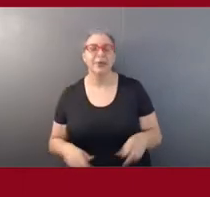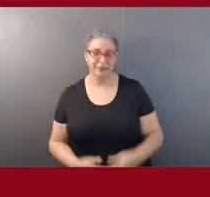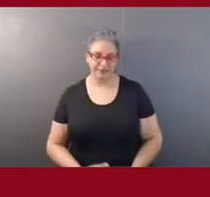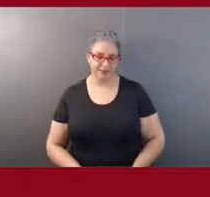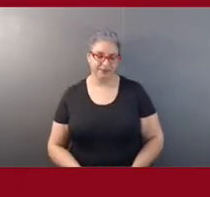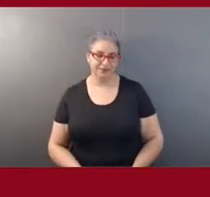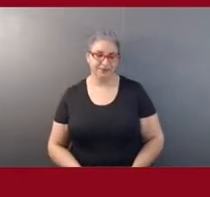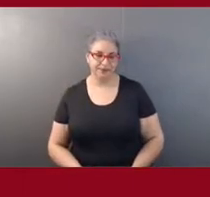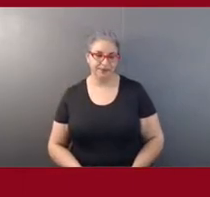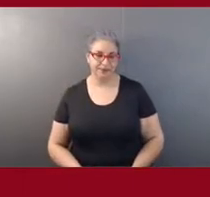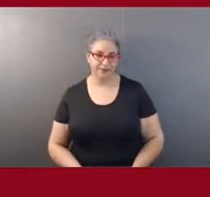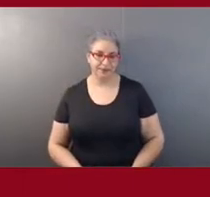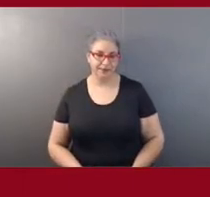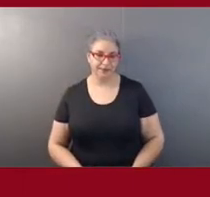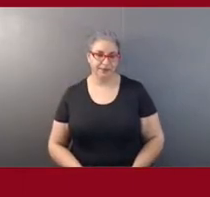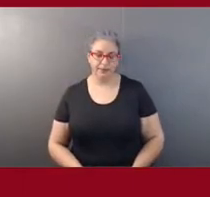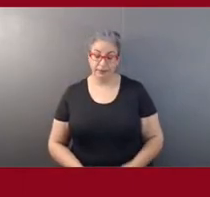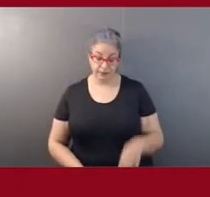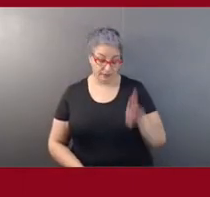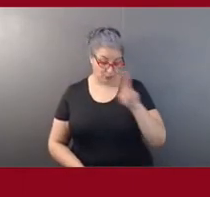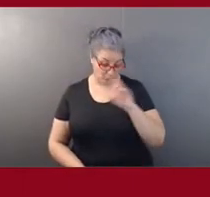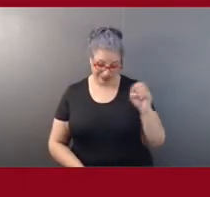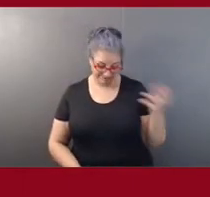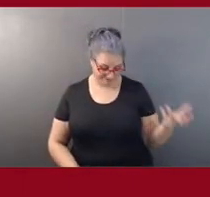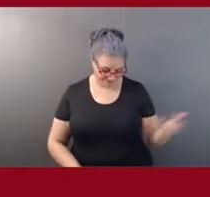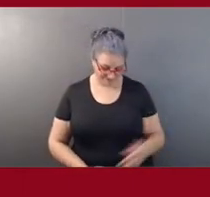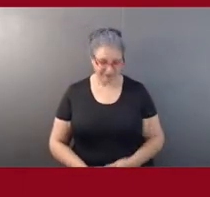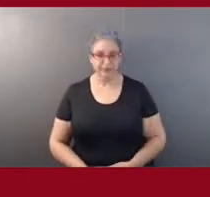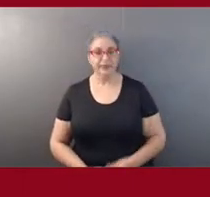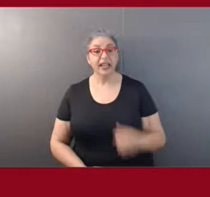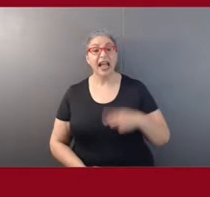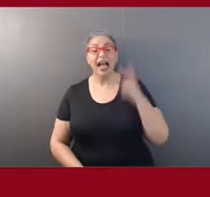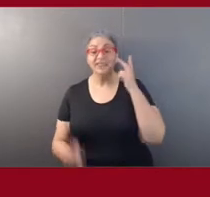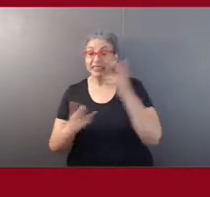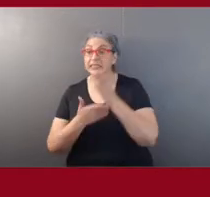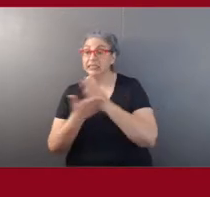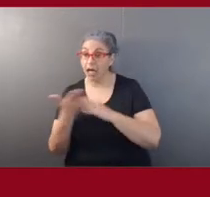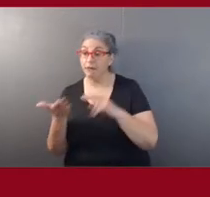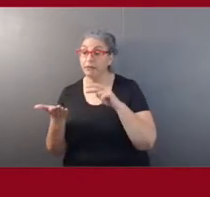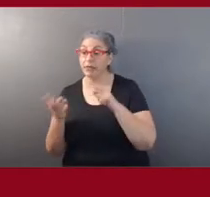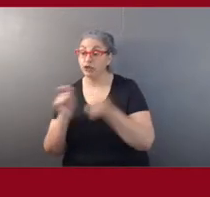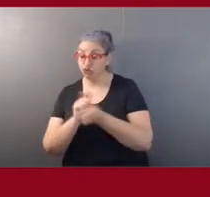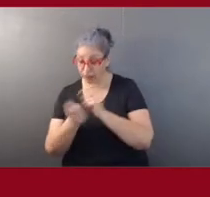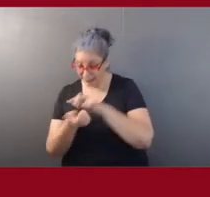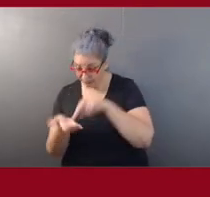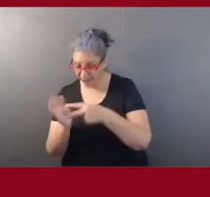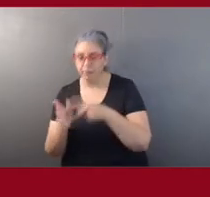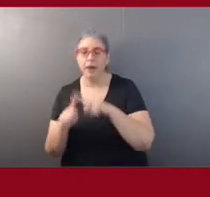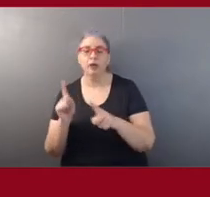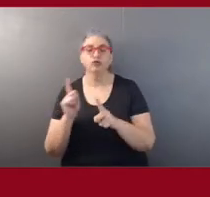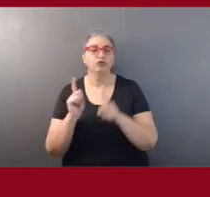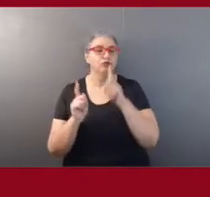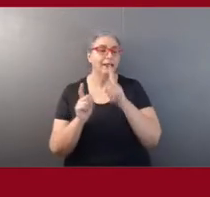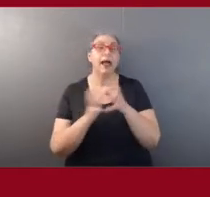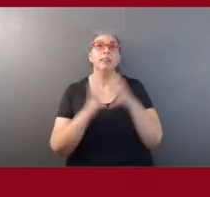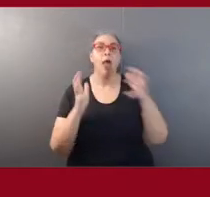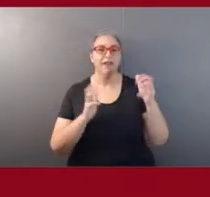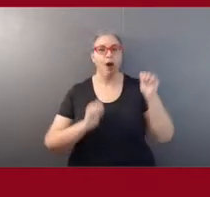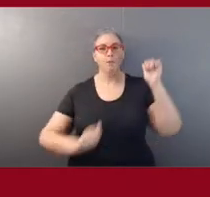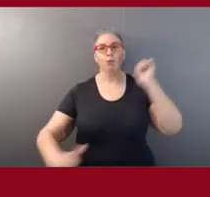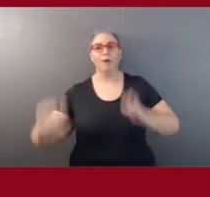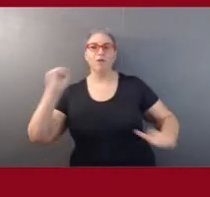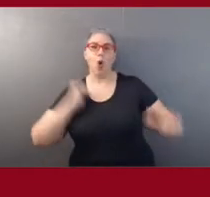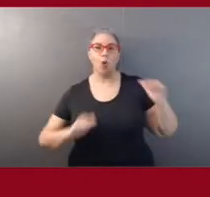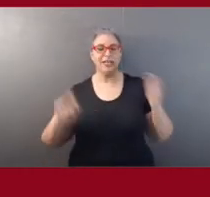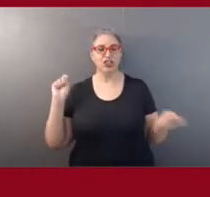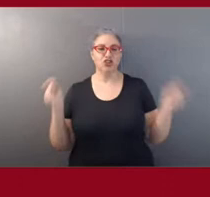lens? Jeanette, I don't know. I mean, I've seen some meaningful change. I've also seen a lot of performative change. I think that